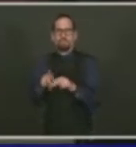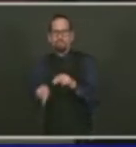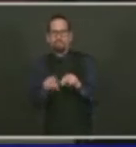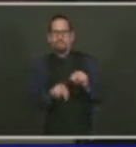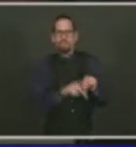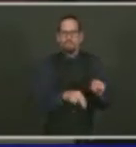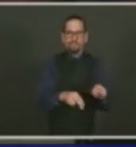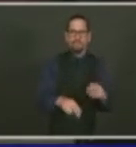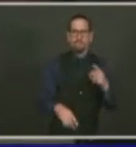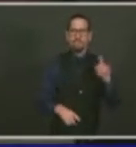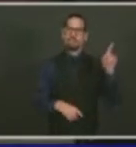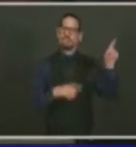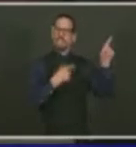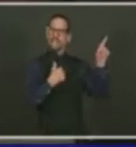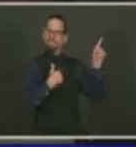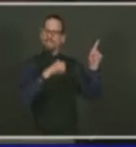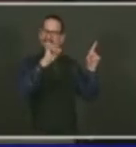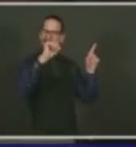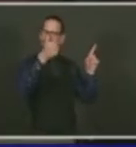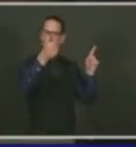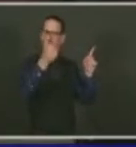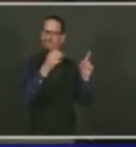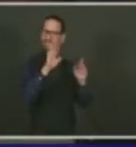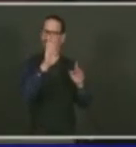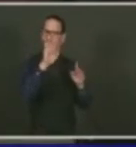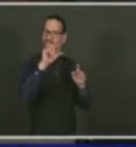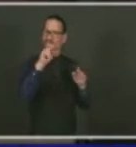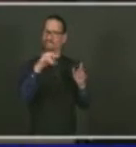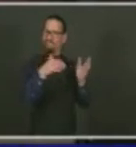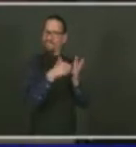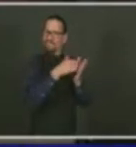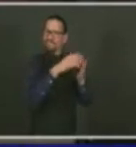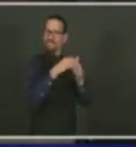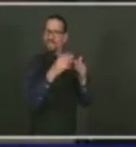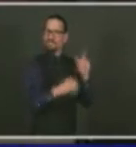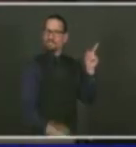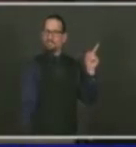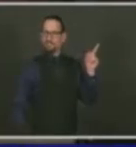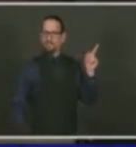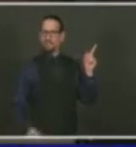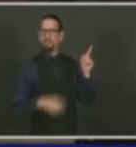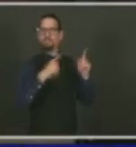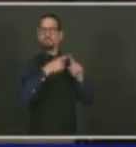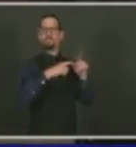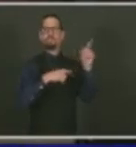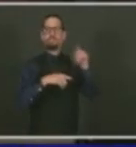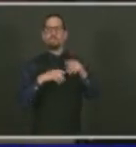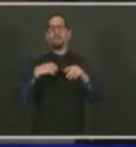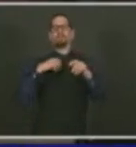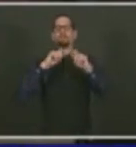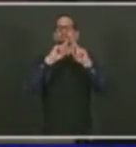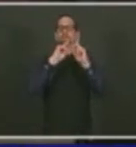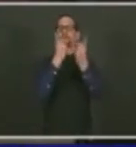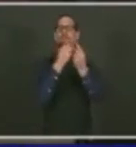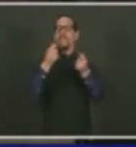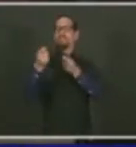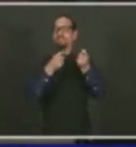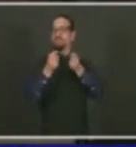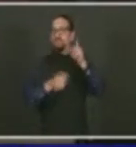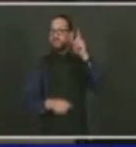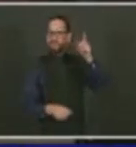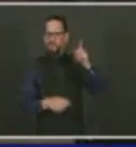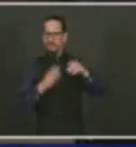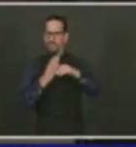look at, for example, the Department of Administration, which has experienced significant growth and plus six-figure salaries, I look at, quite frankly, the